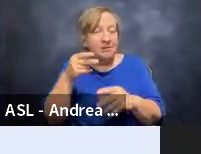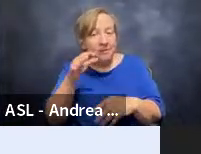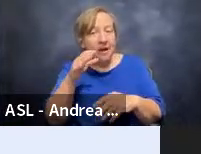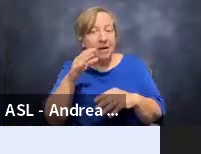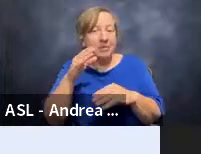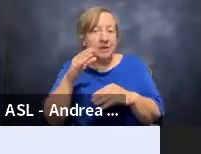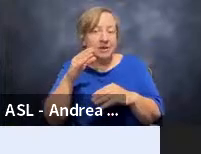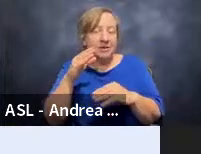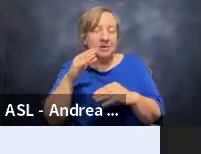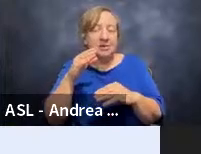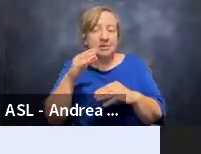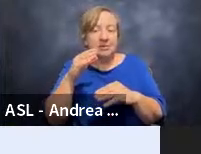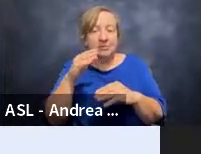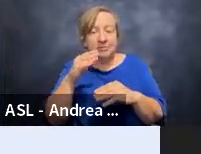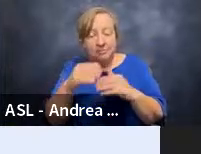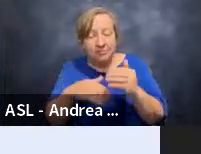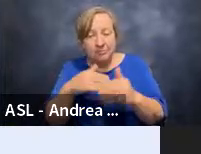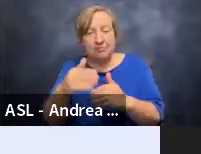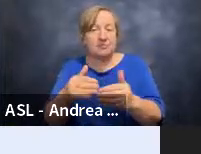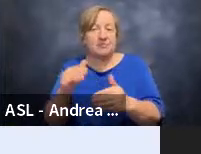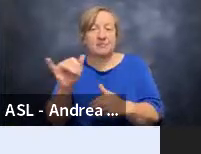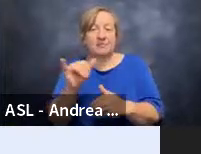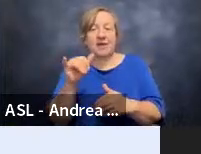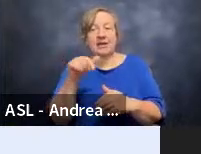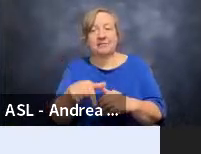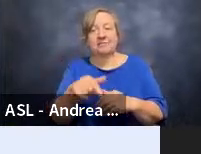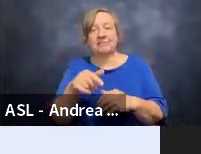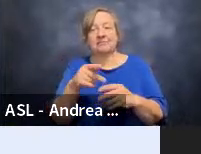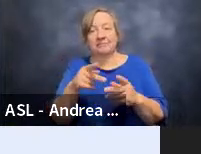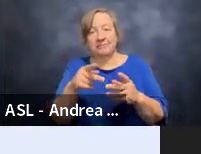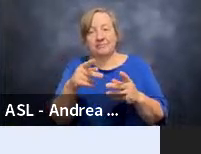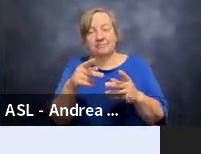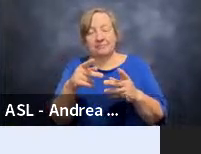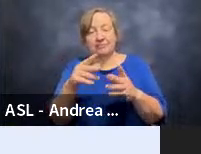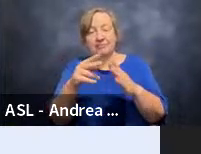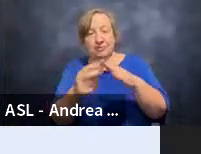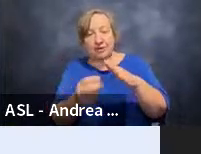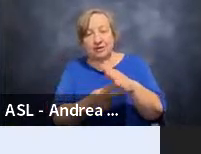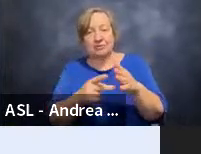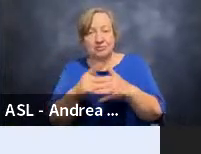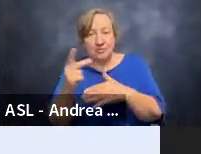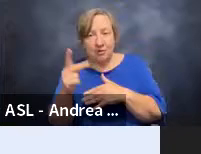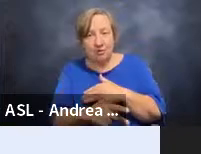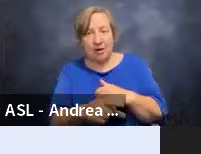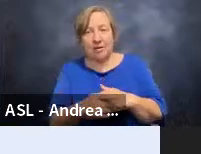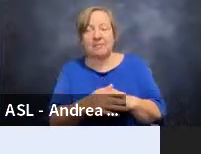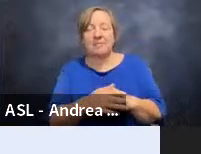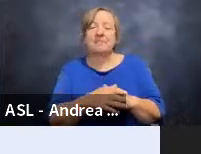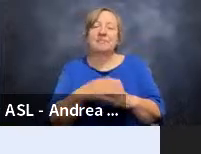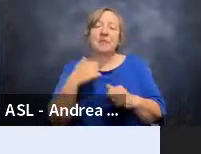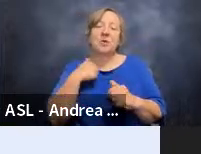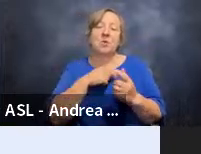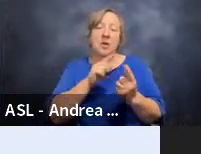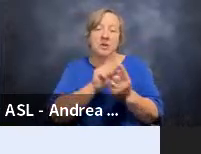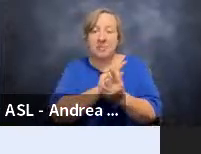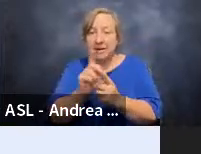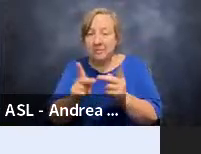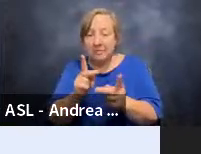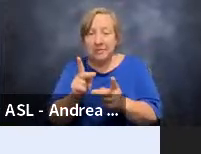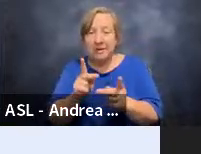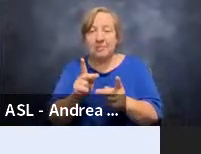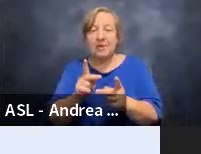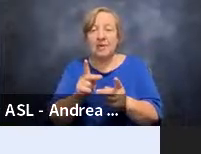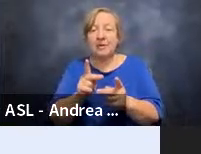Bridge Project or Replacement Program. We frequently translate materials in multiple languages, for example. We meet people where they are, both figuratively